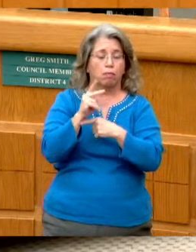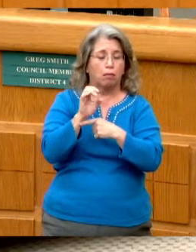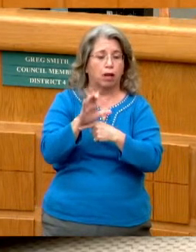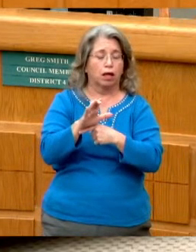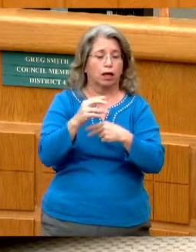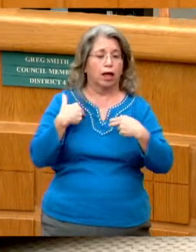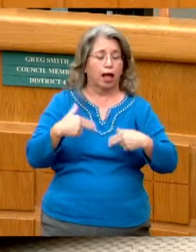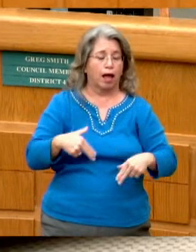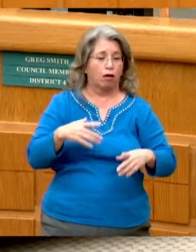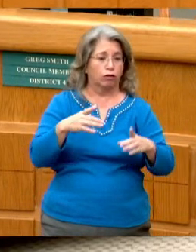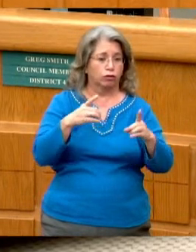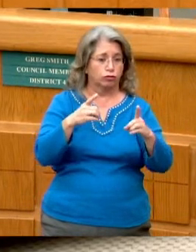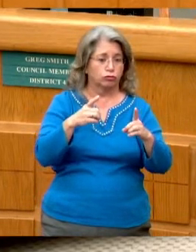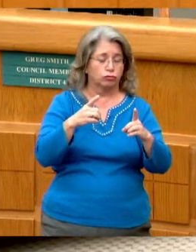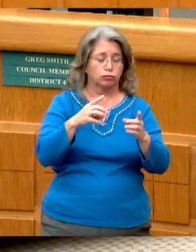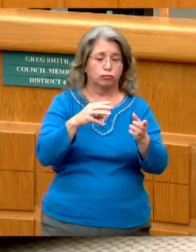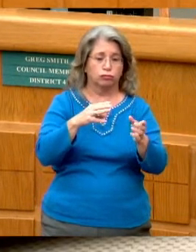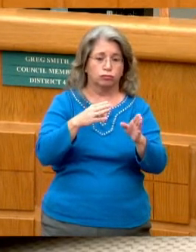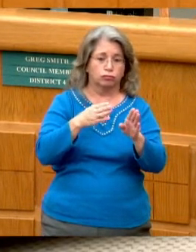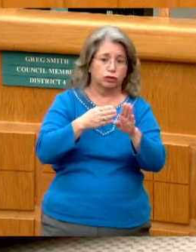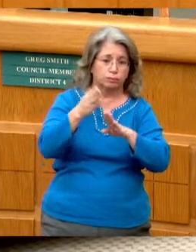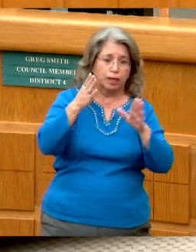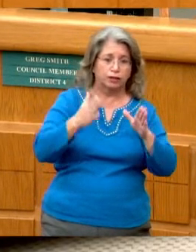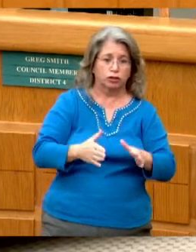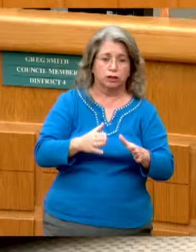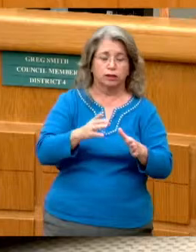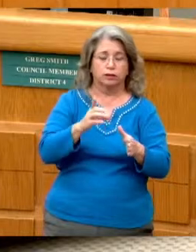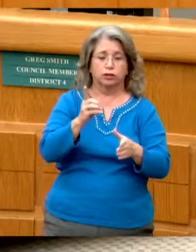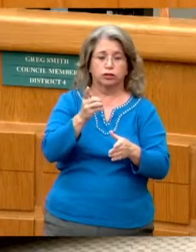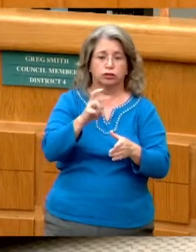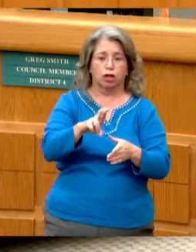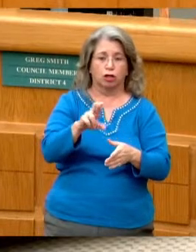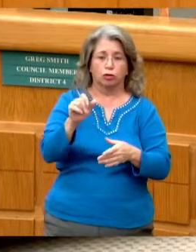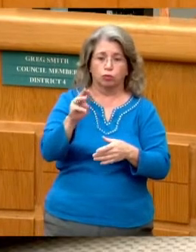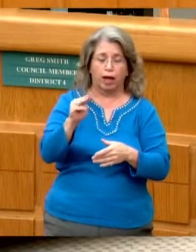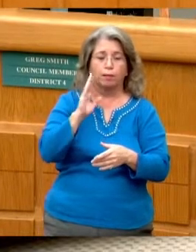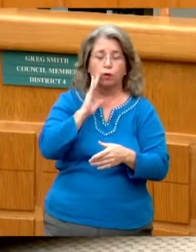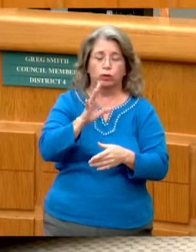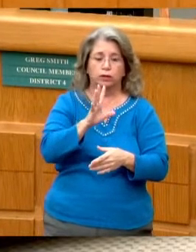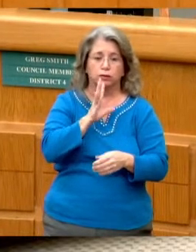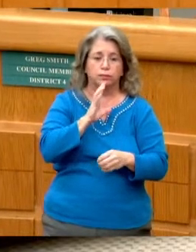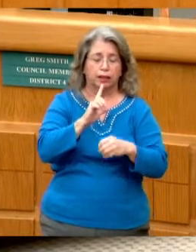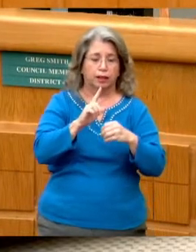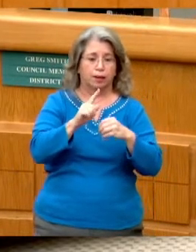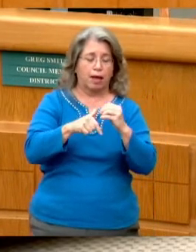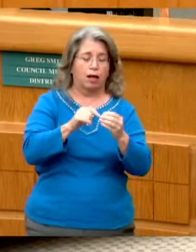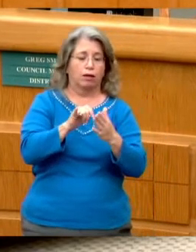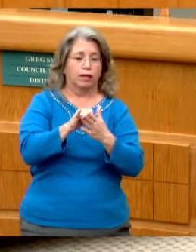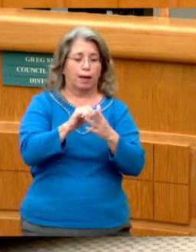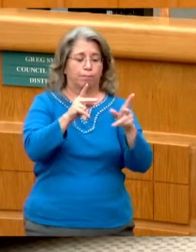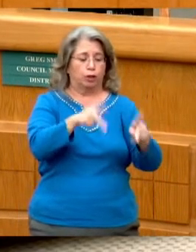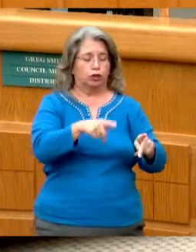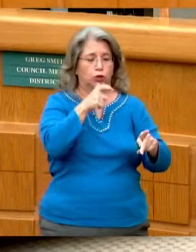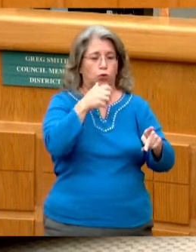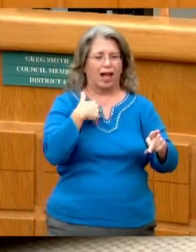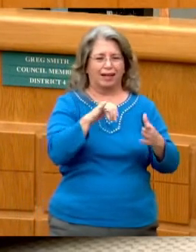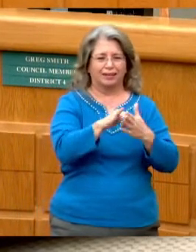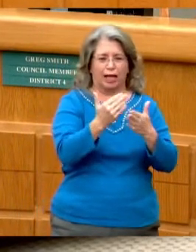individual that has the United Kingdom variant, and he has some good news that we want to share with the community. So in order